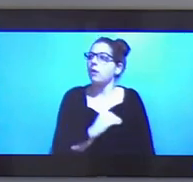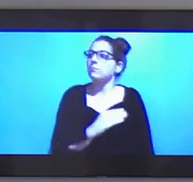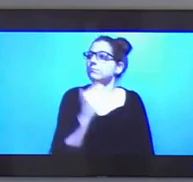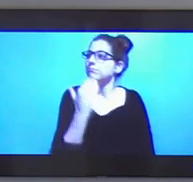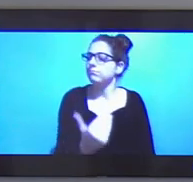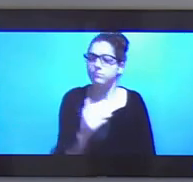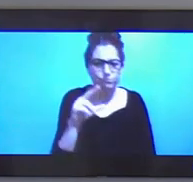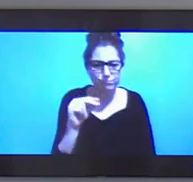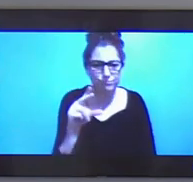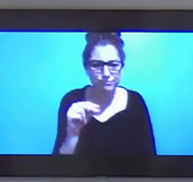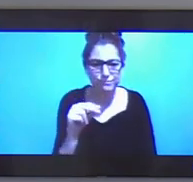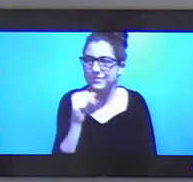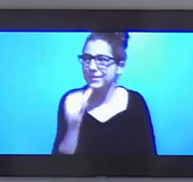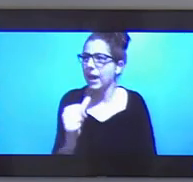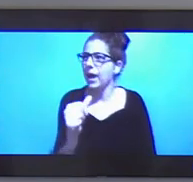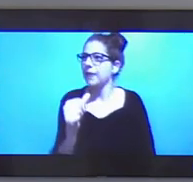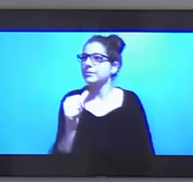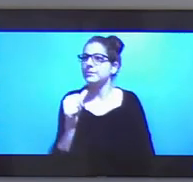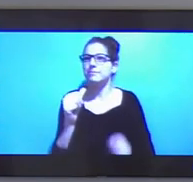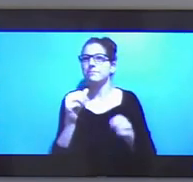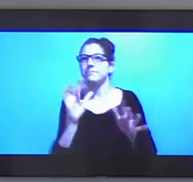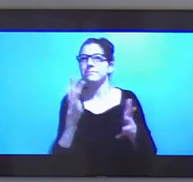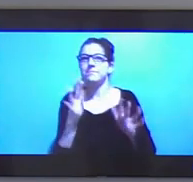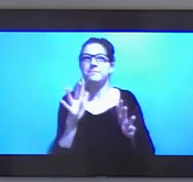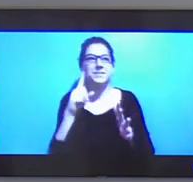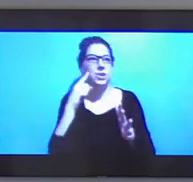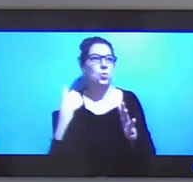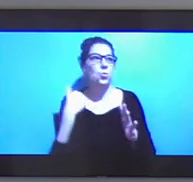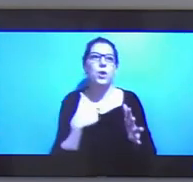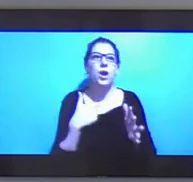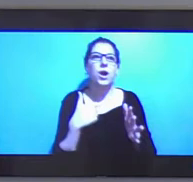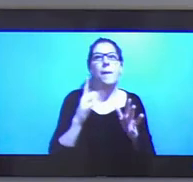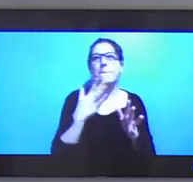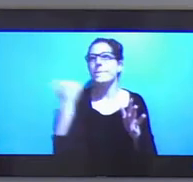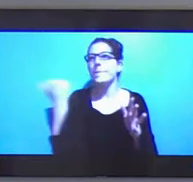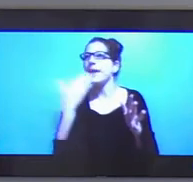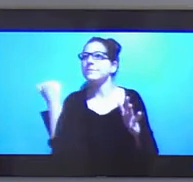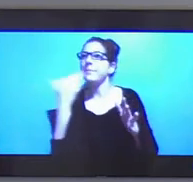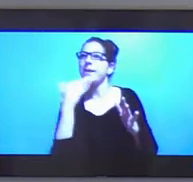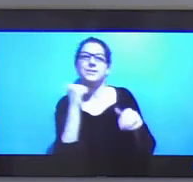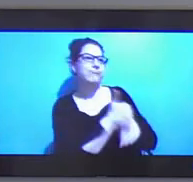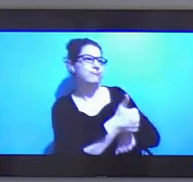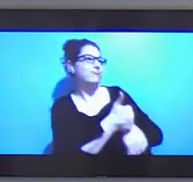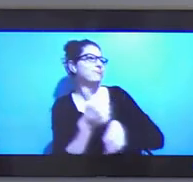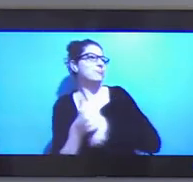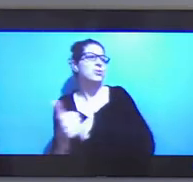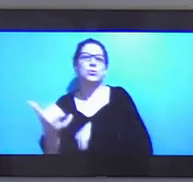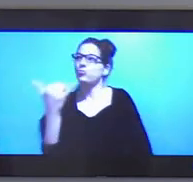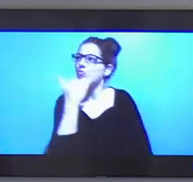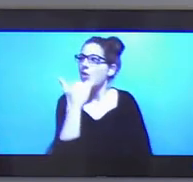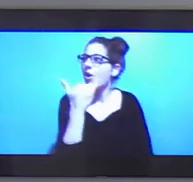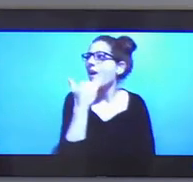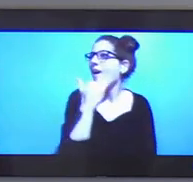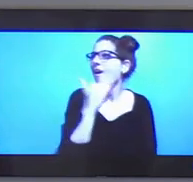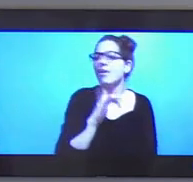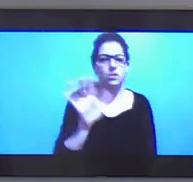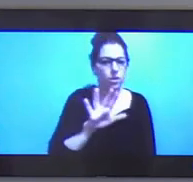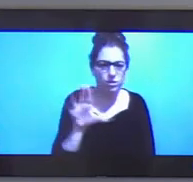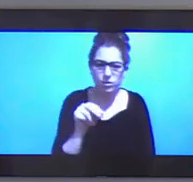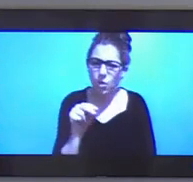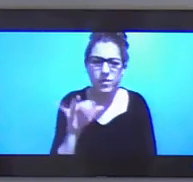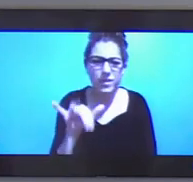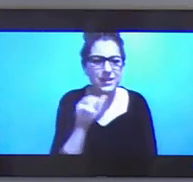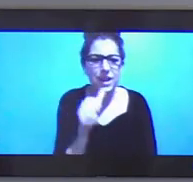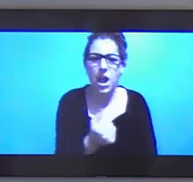not putting ourselves first, or thinking we're number one, and everyone else is wrong, and we got our party, and there's the other party. That's not what this love